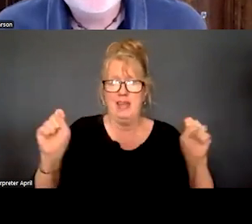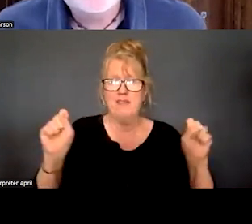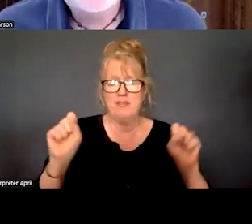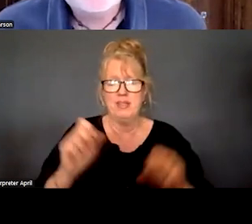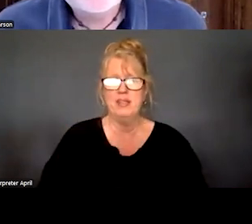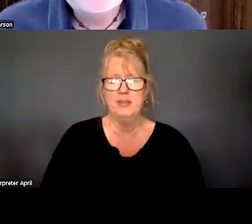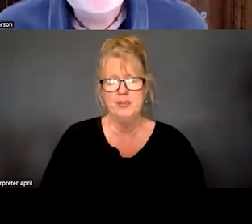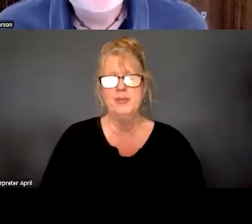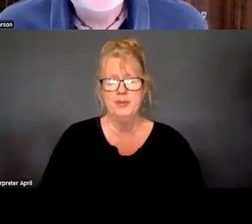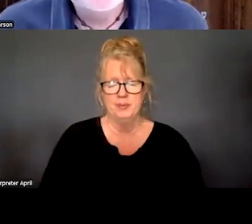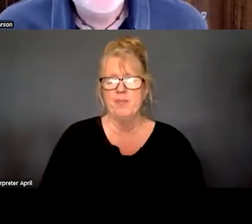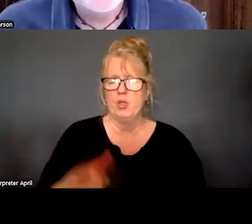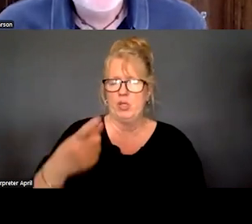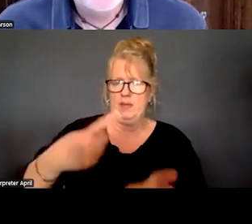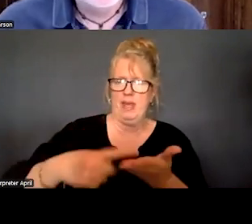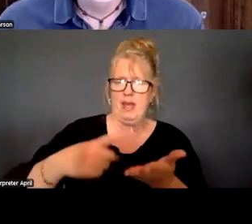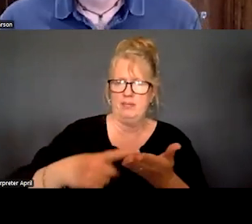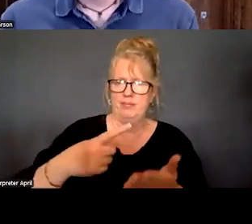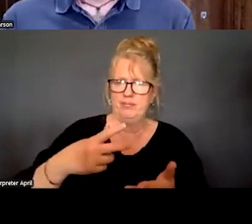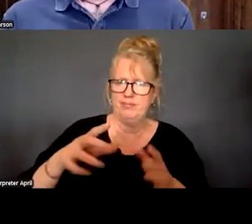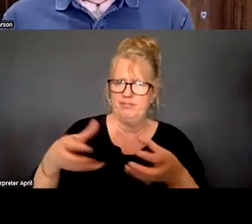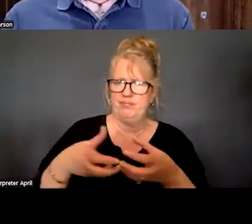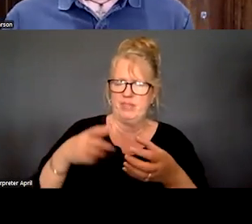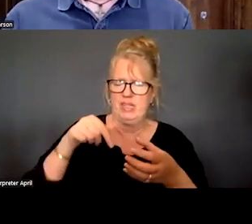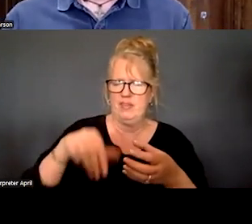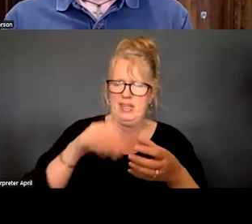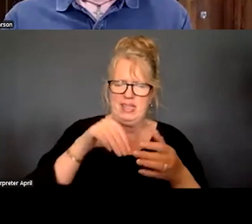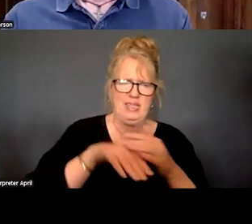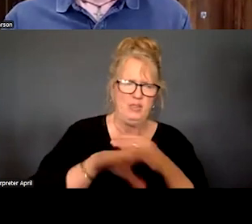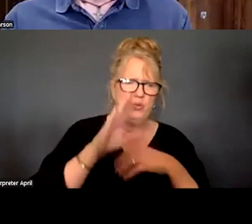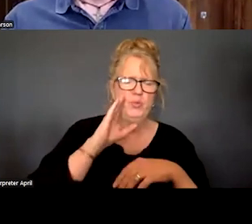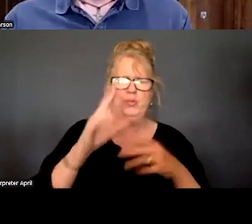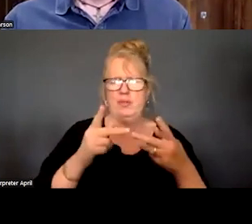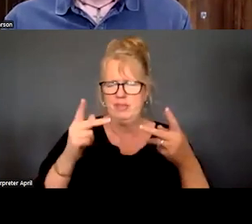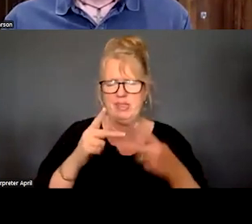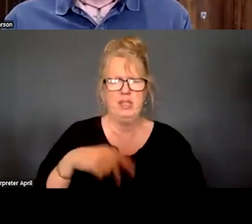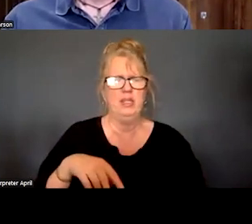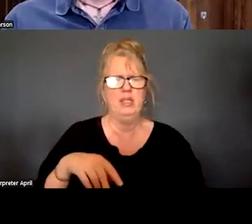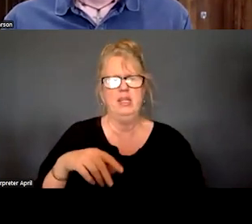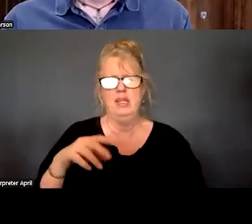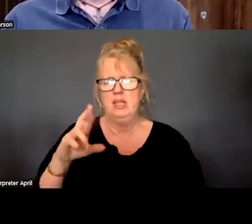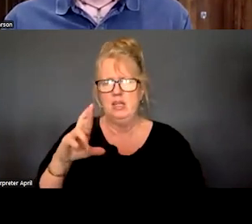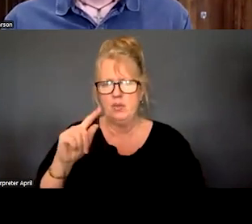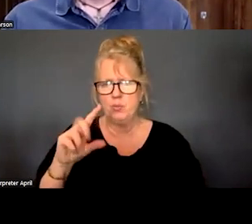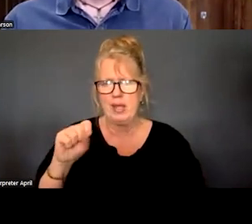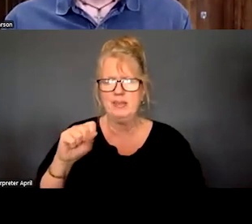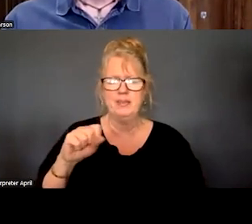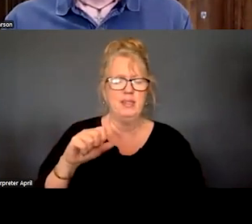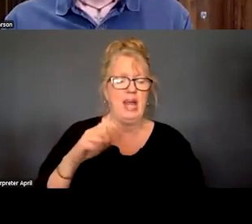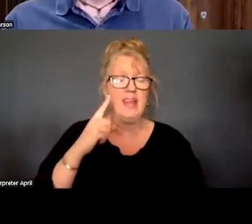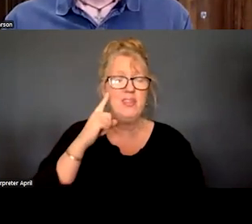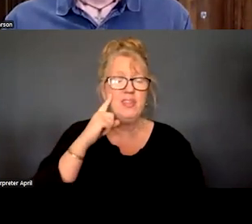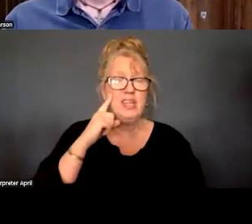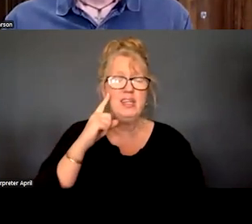that staffing also gets into the facility and the flow, all that gets into the rates. I think I